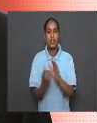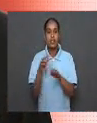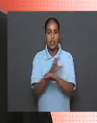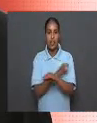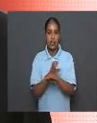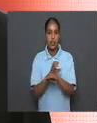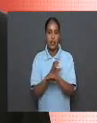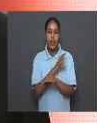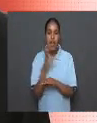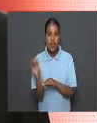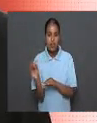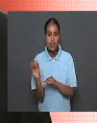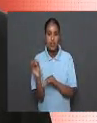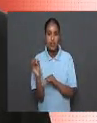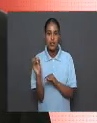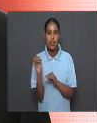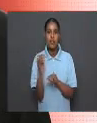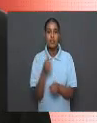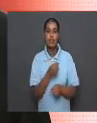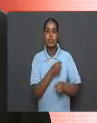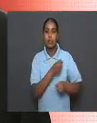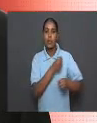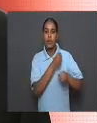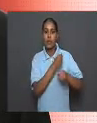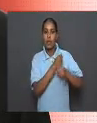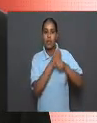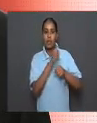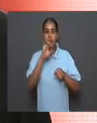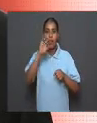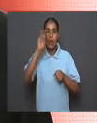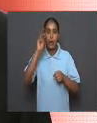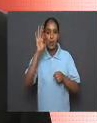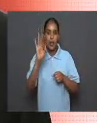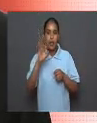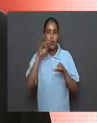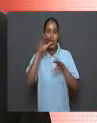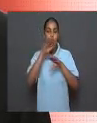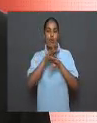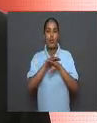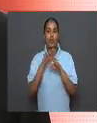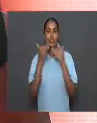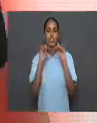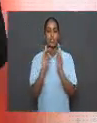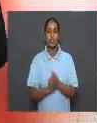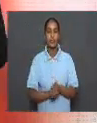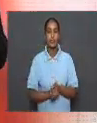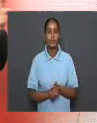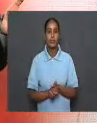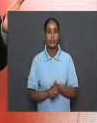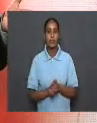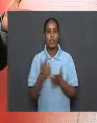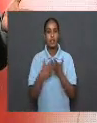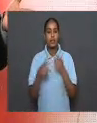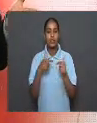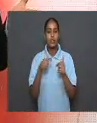cell and the dependence of EMF on concentration.